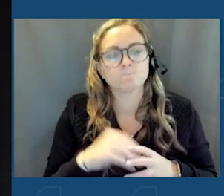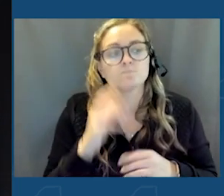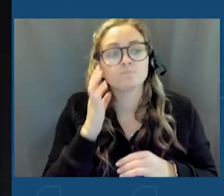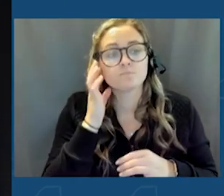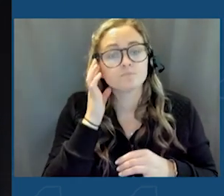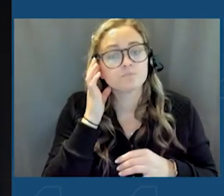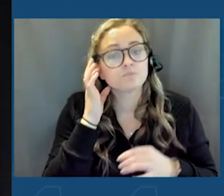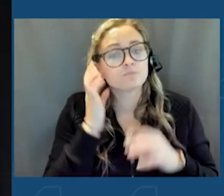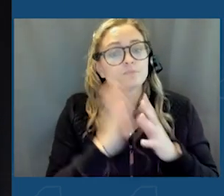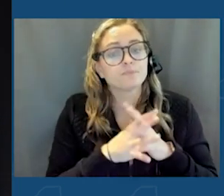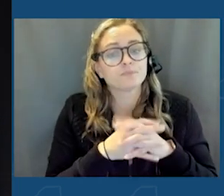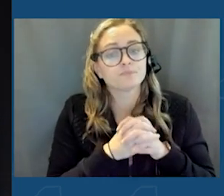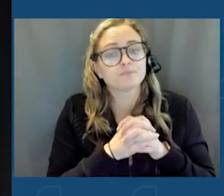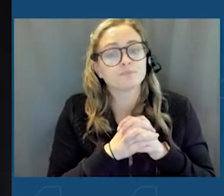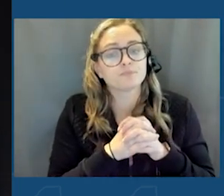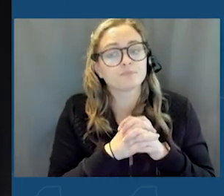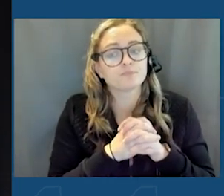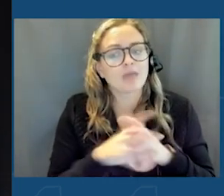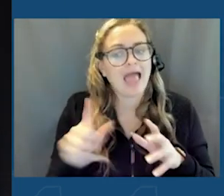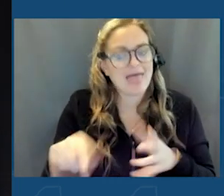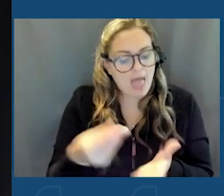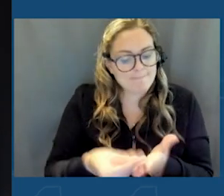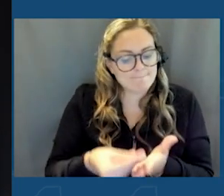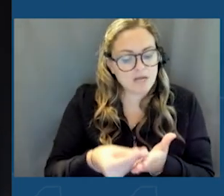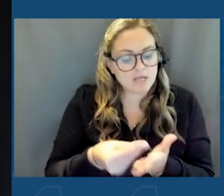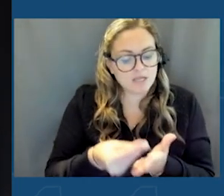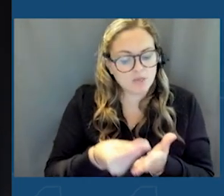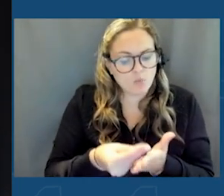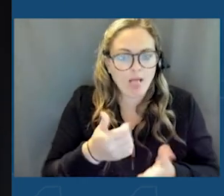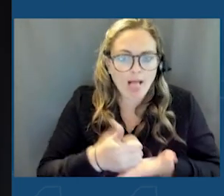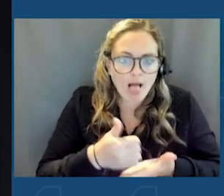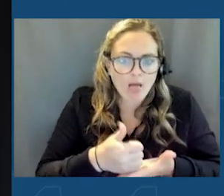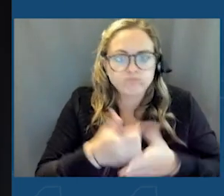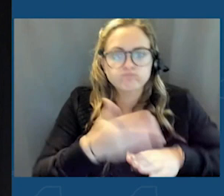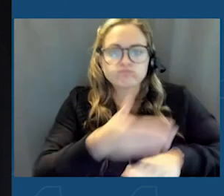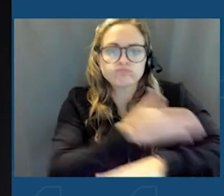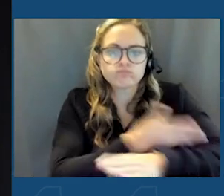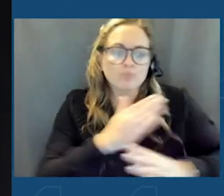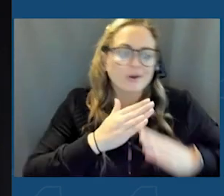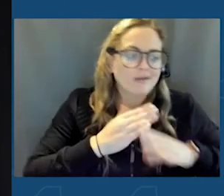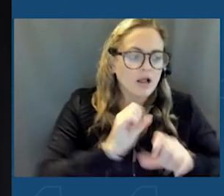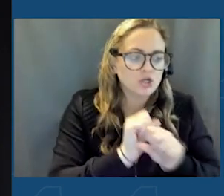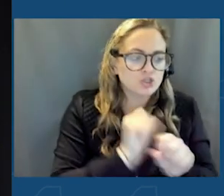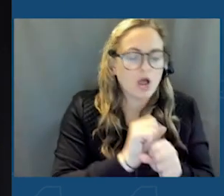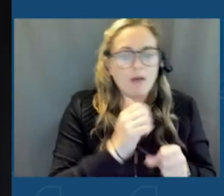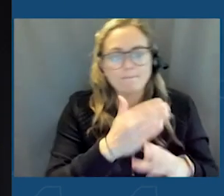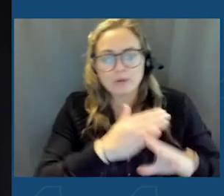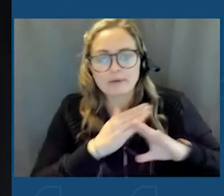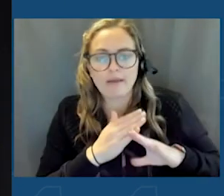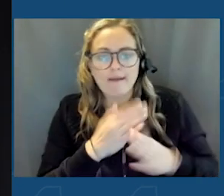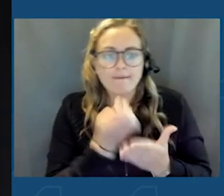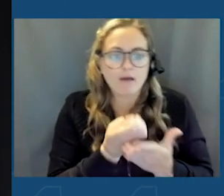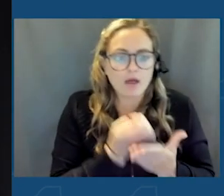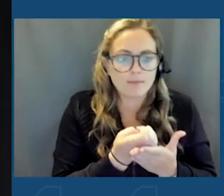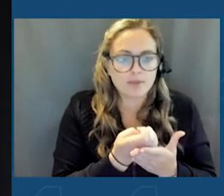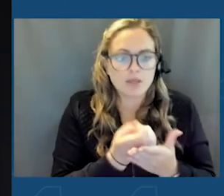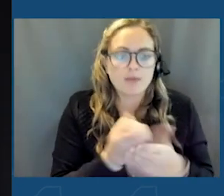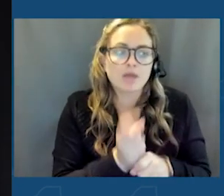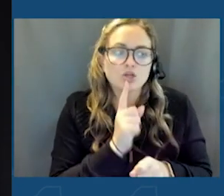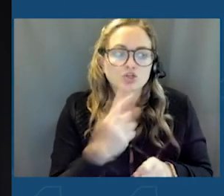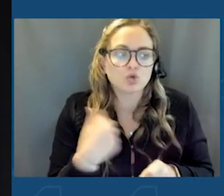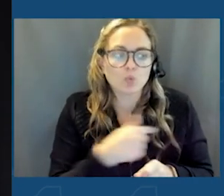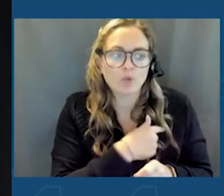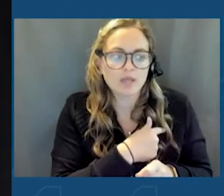And those dollars are going to spur growth. They're going to protect all kinds of jobs. They're going to protect the economy and make sure that we